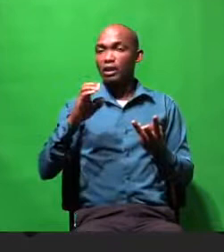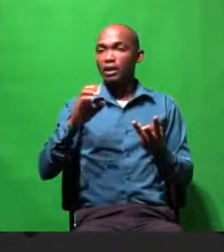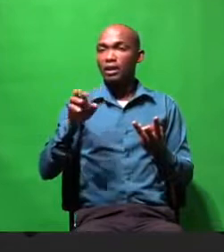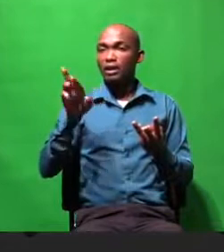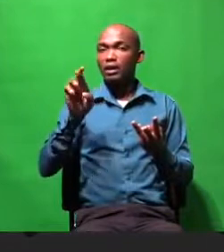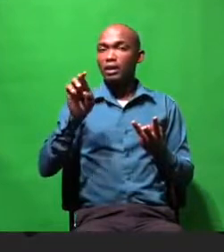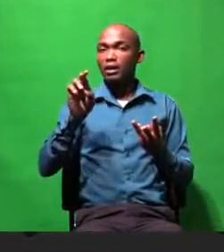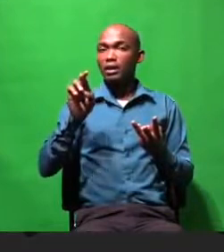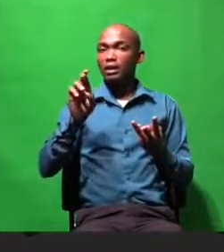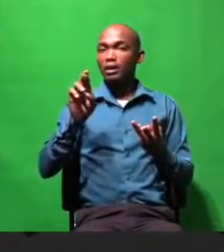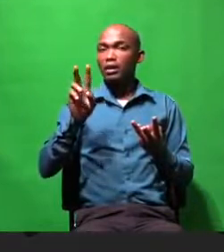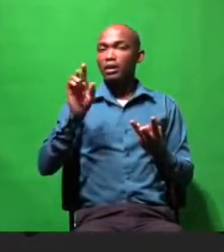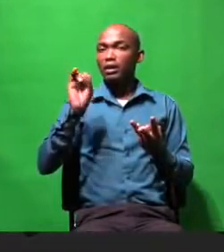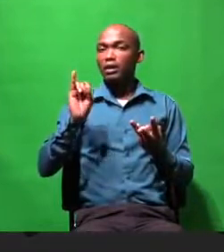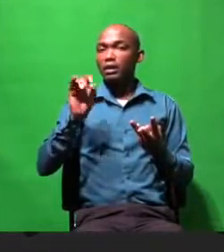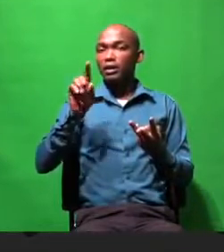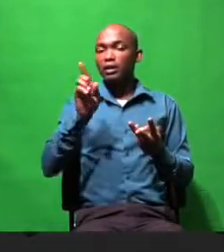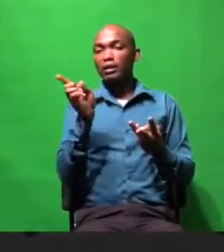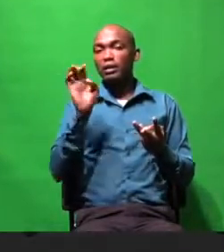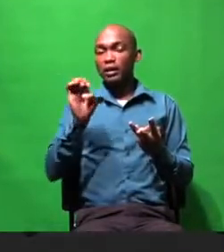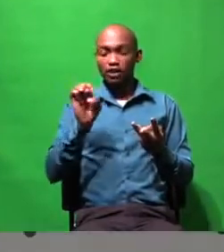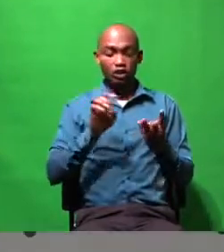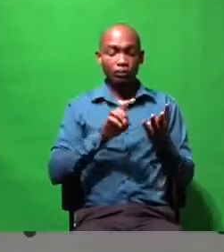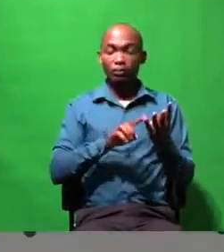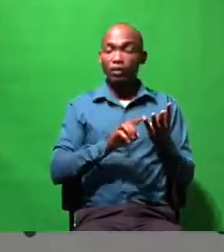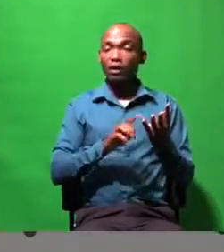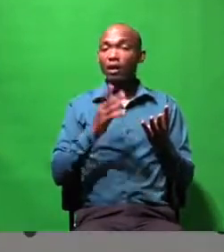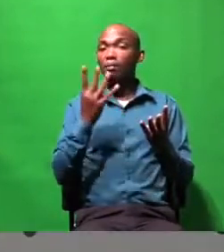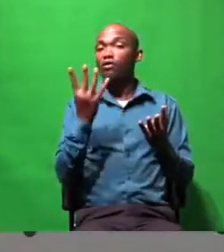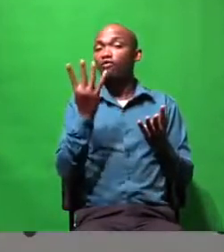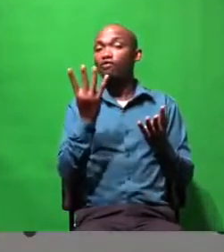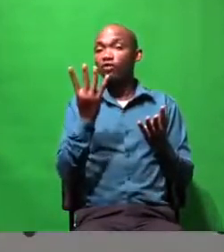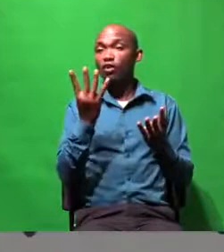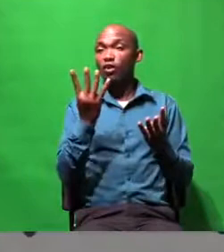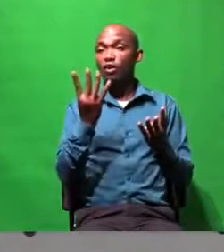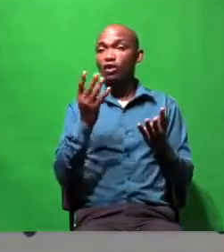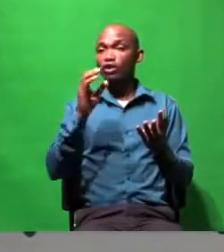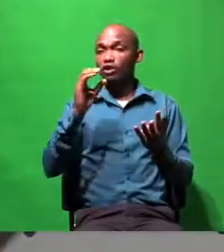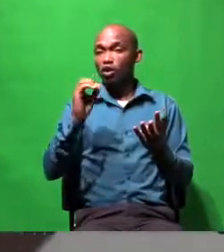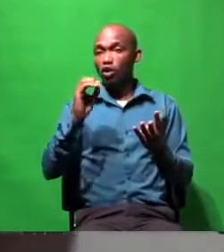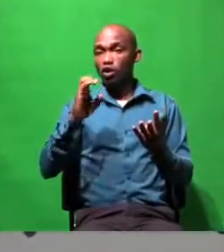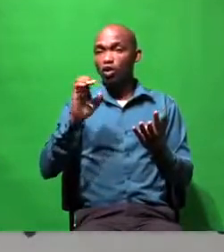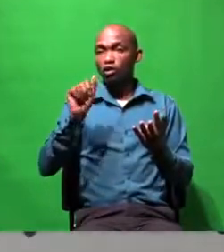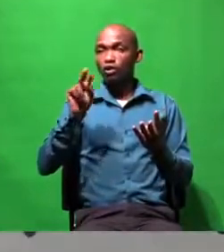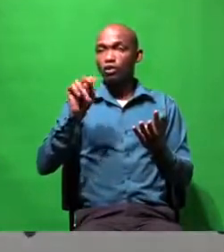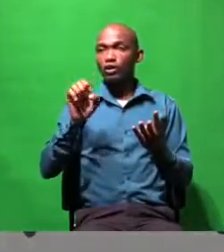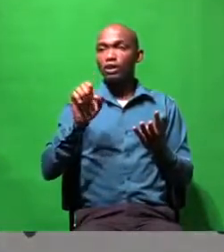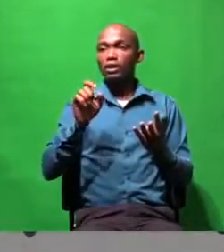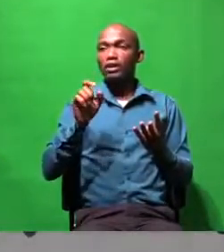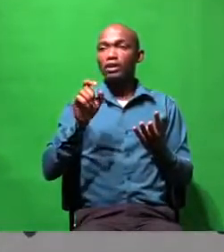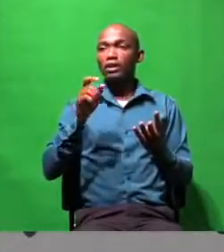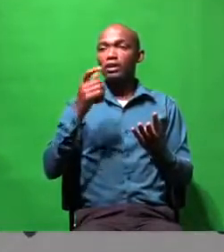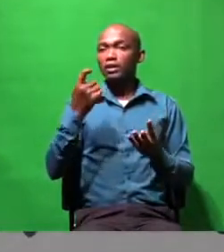And the number four is oceanic trench. So my